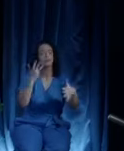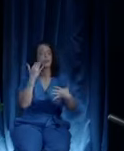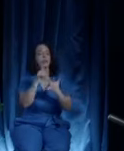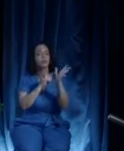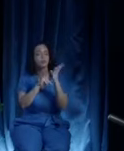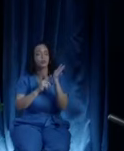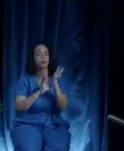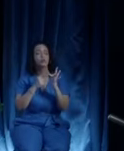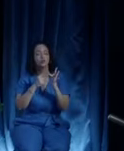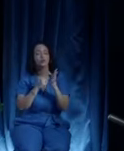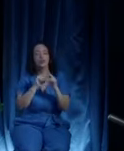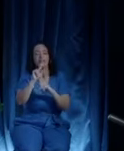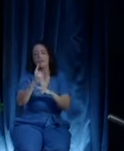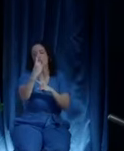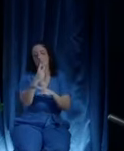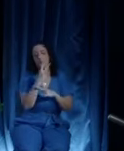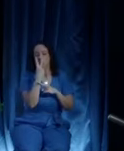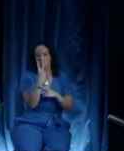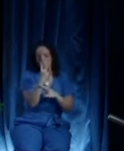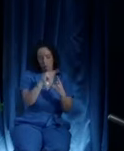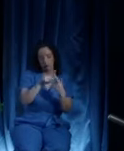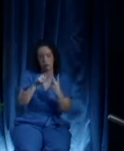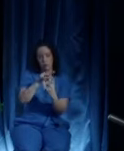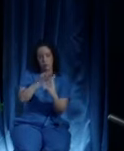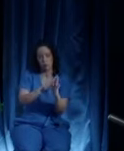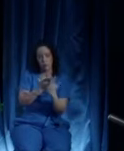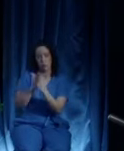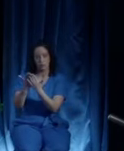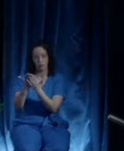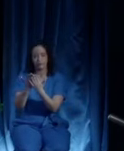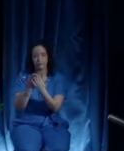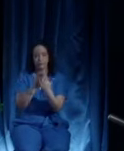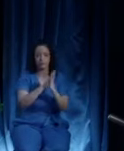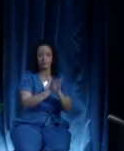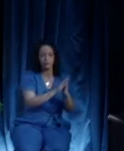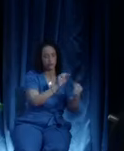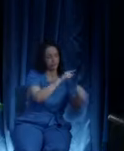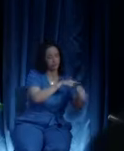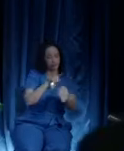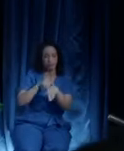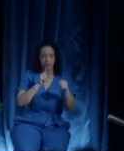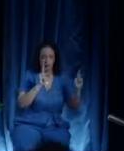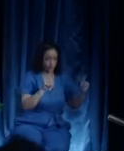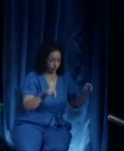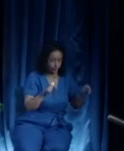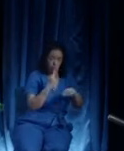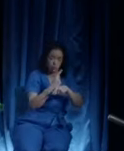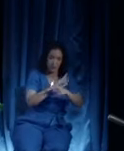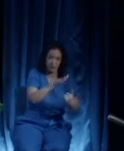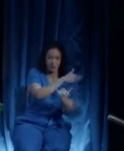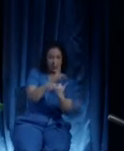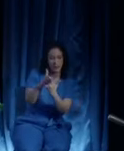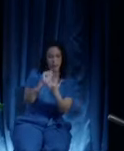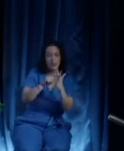the first of two volumes, and it covers the period up to the death of Elizabeth I and James's